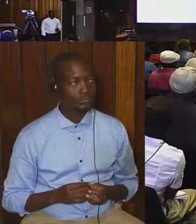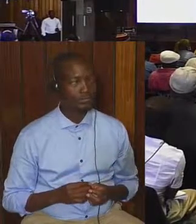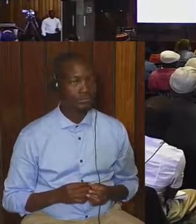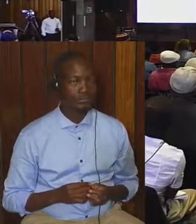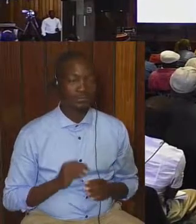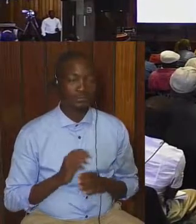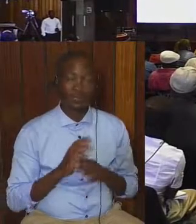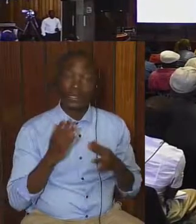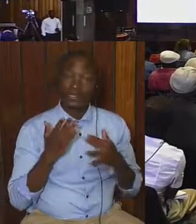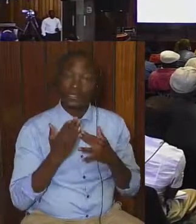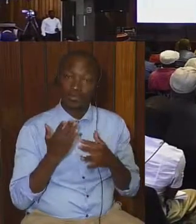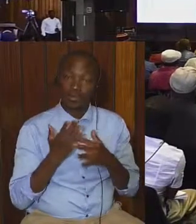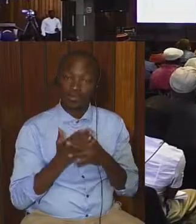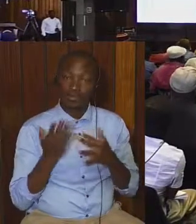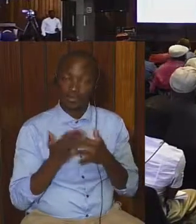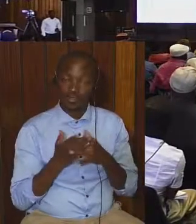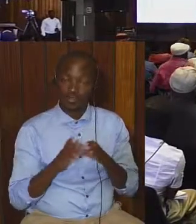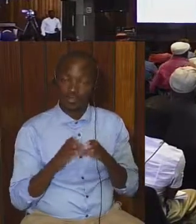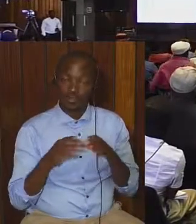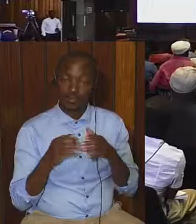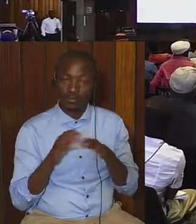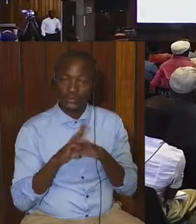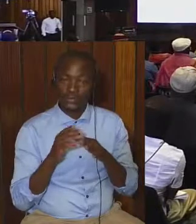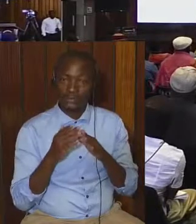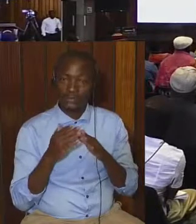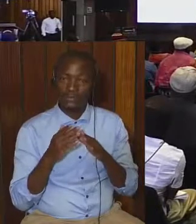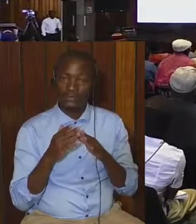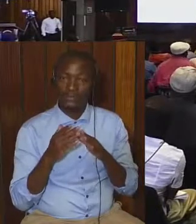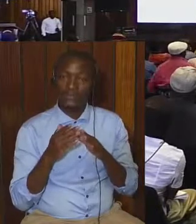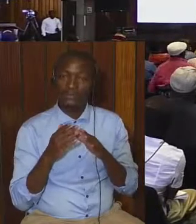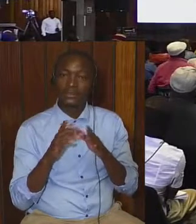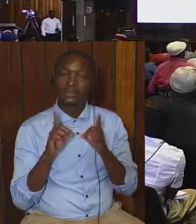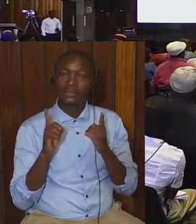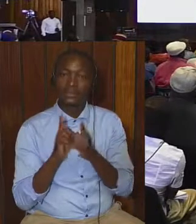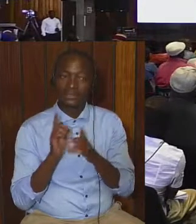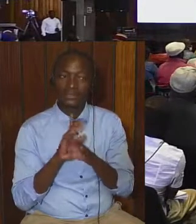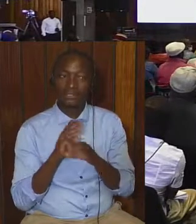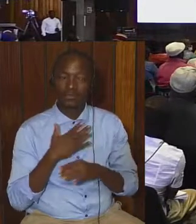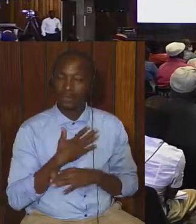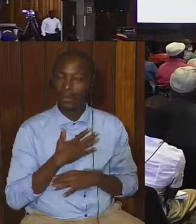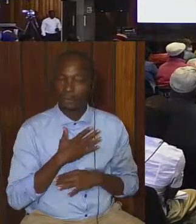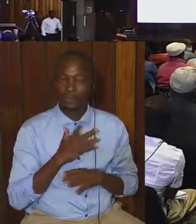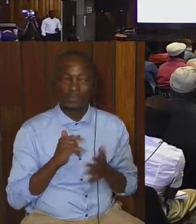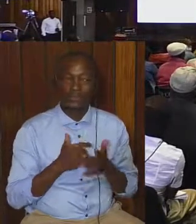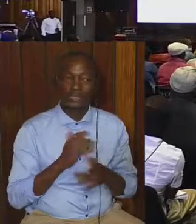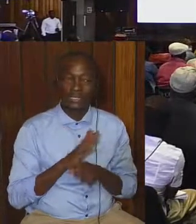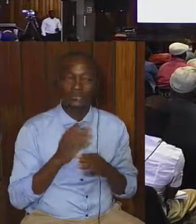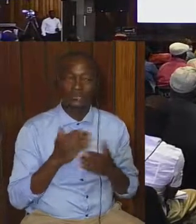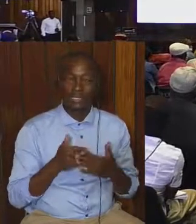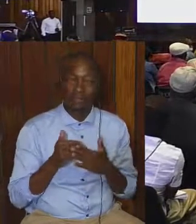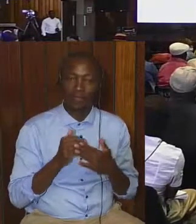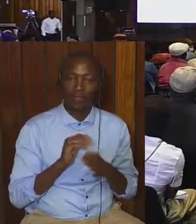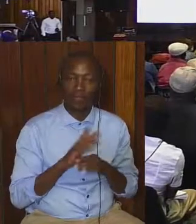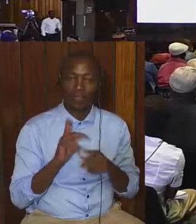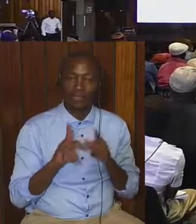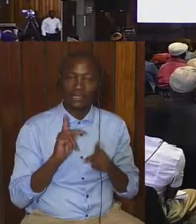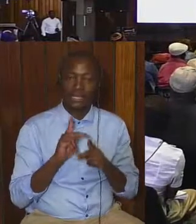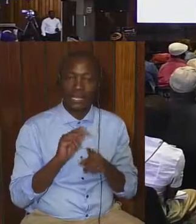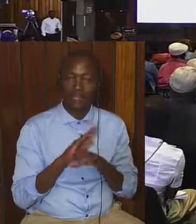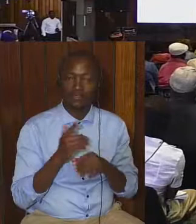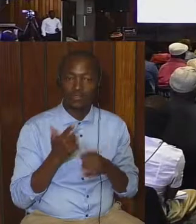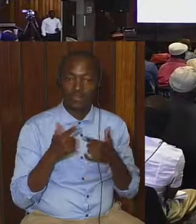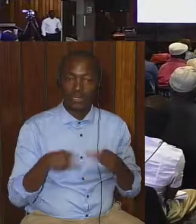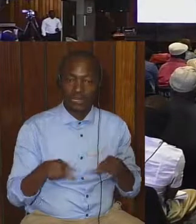It's a portfolio committee meeting. And I would really appreciate that we just be careful the kind of language we